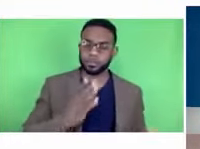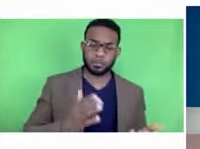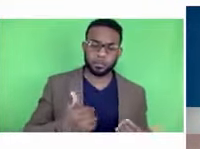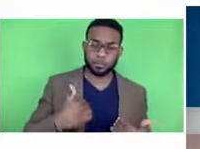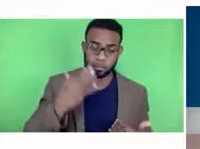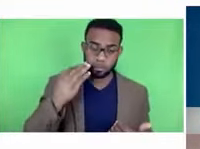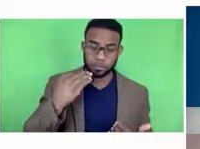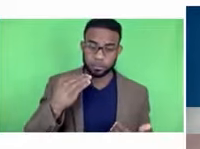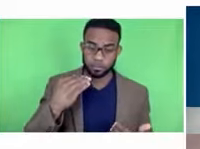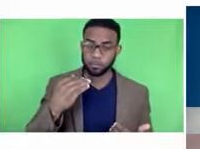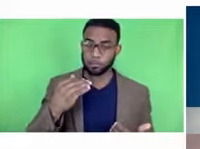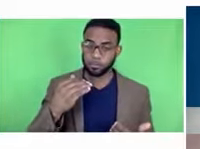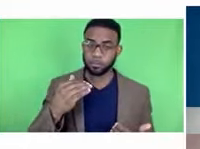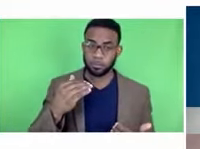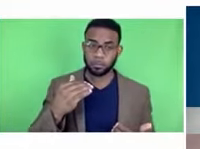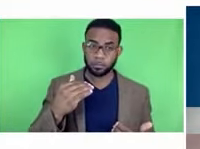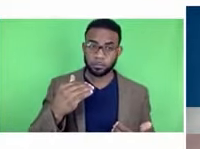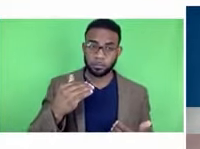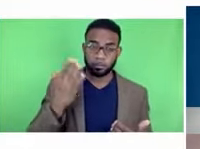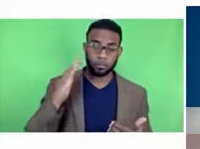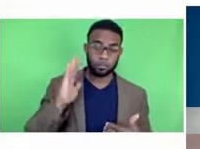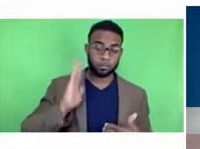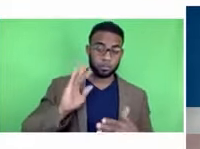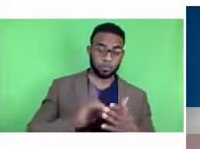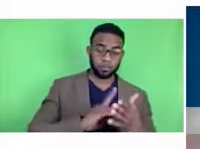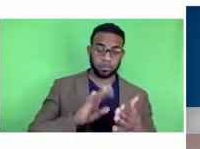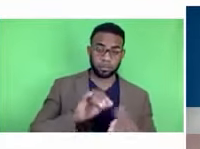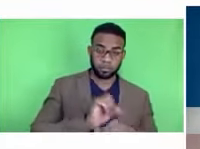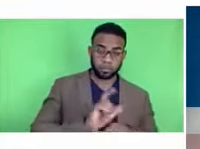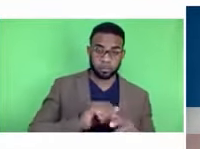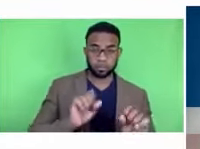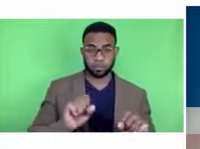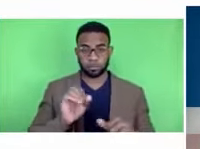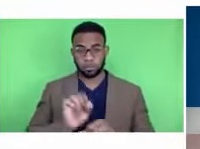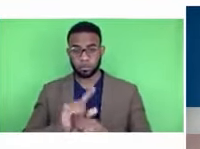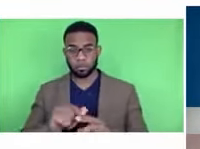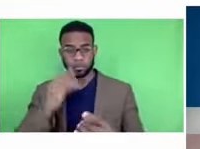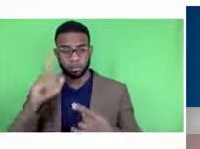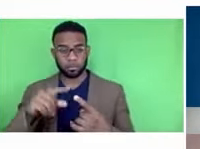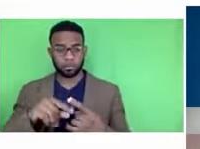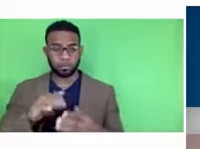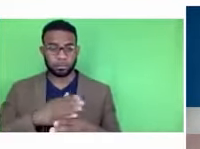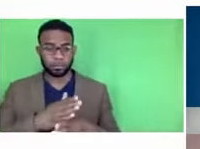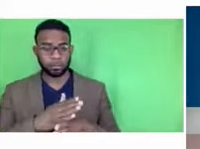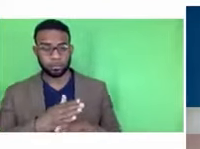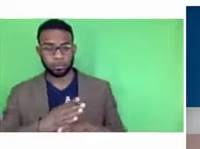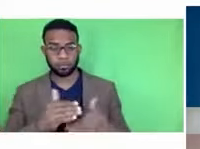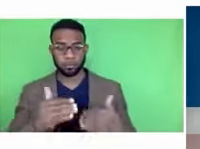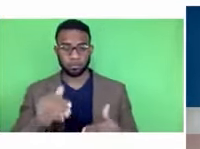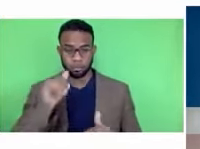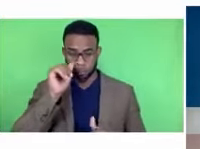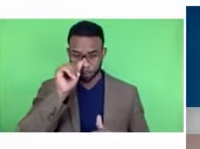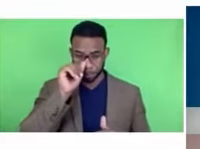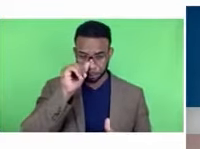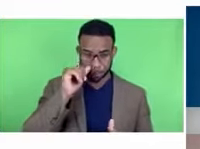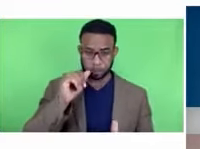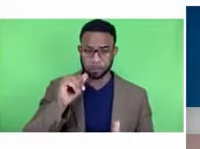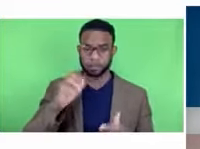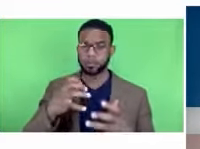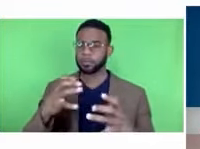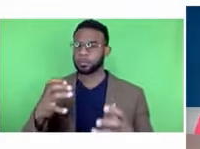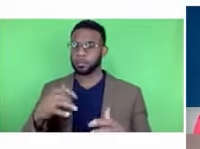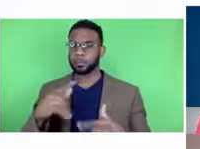experienced previous discrimination by an employer or a potential employer when they're thinking about disclosing moving forward? There's been a lot of, we've